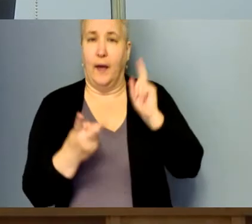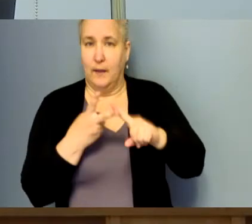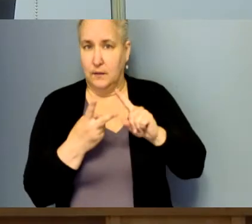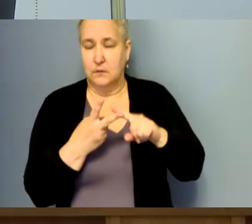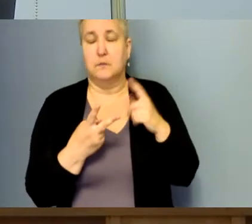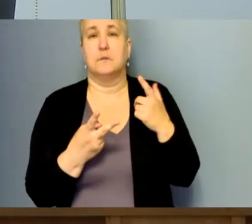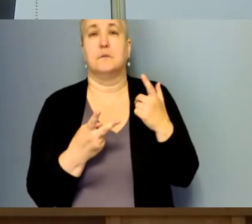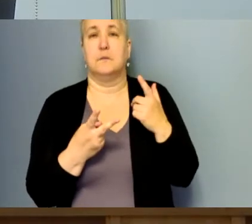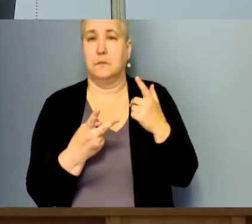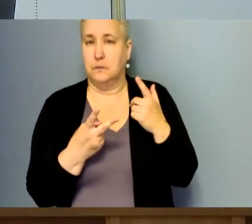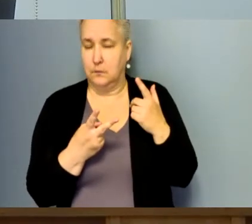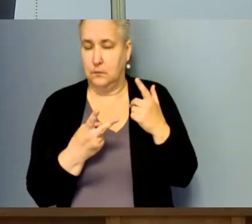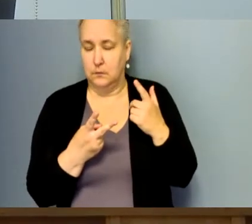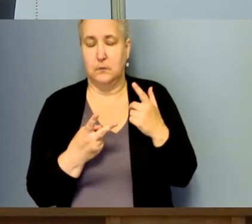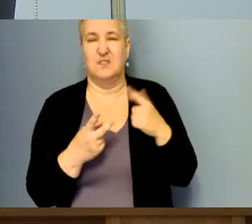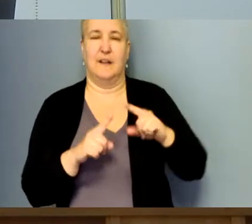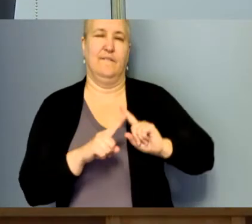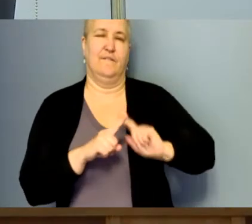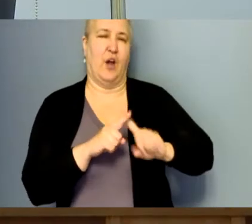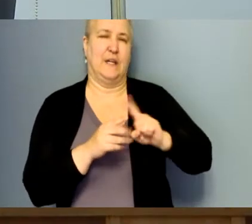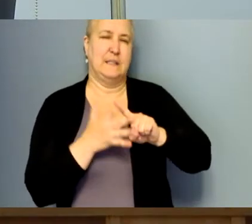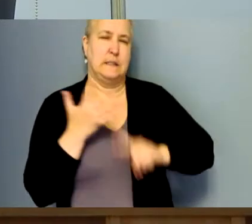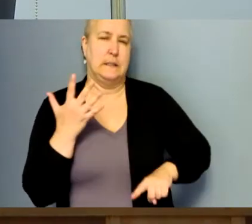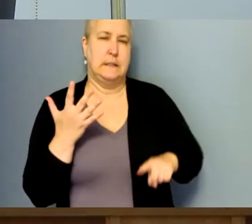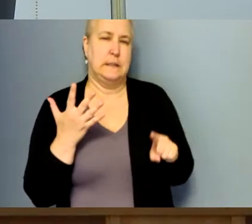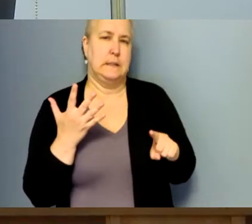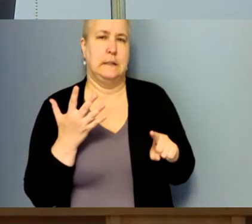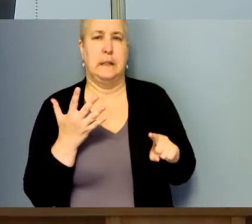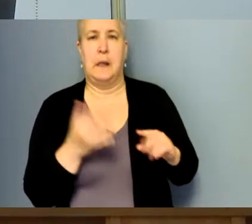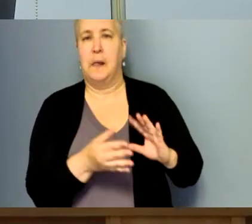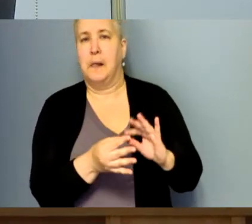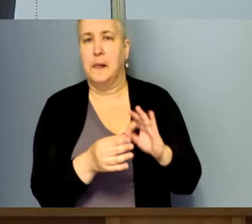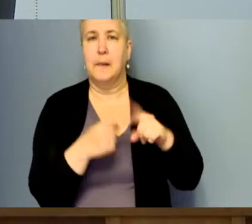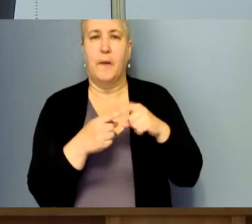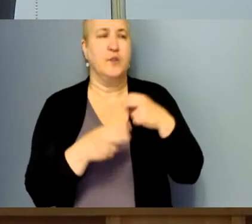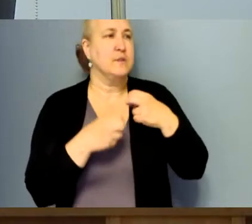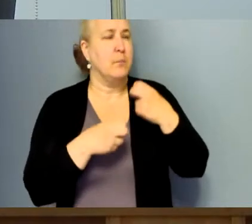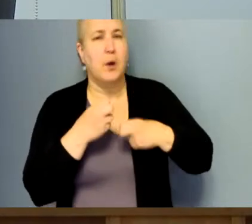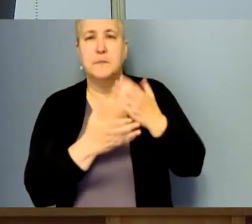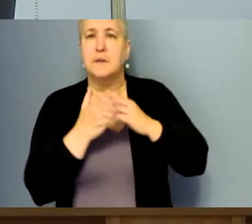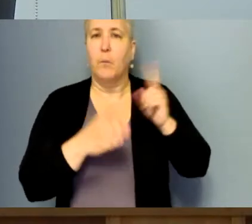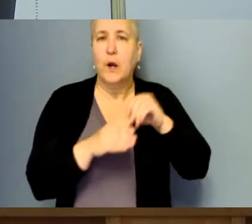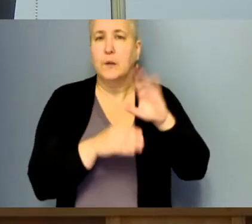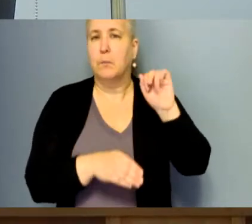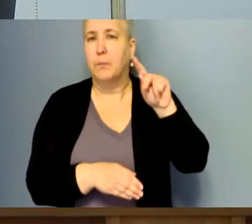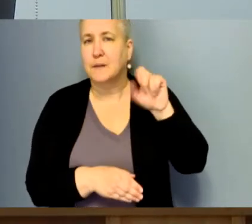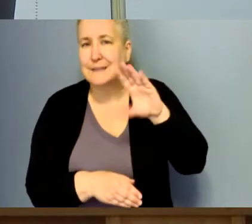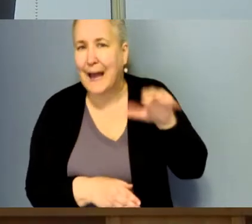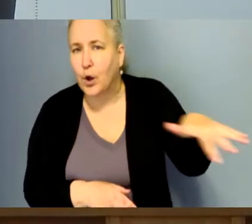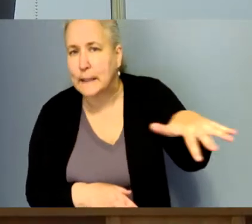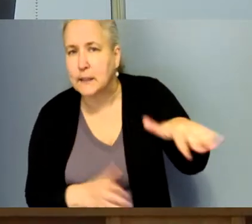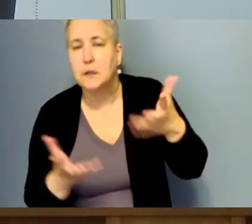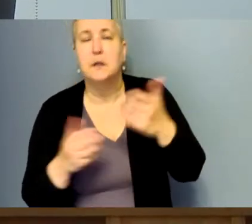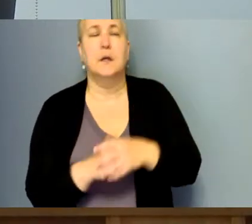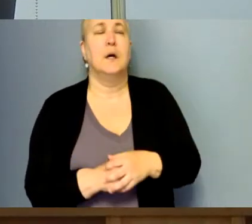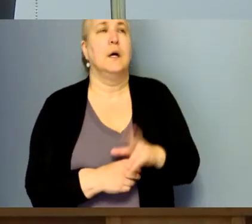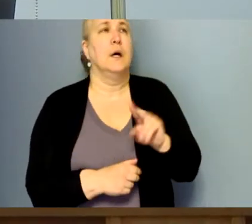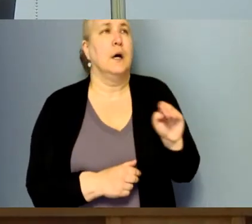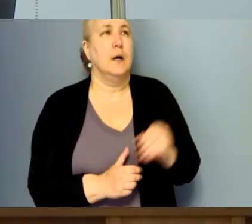the various intonations that there's some problem somewhere in Bucks County,